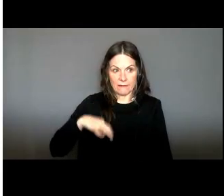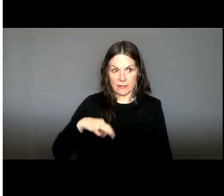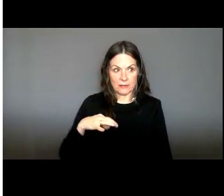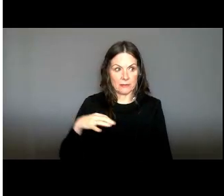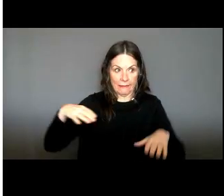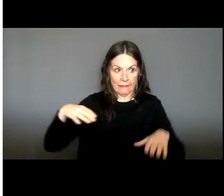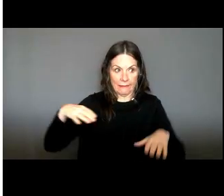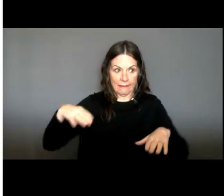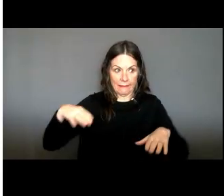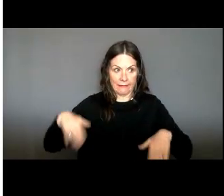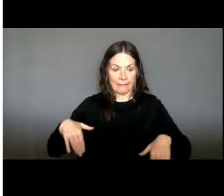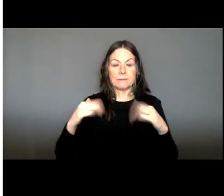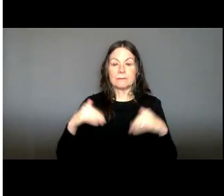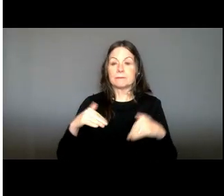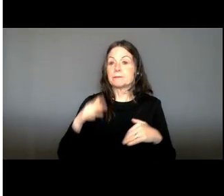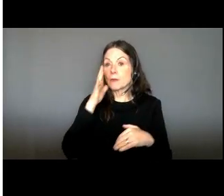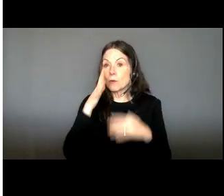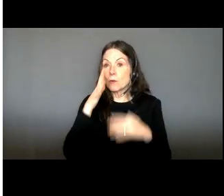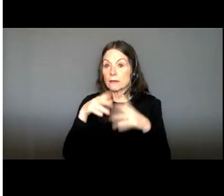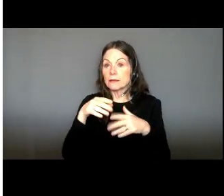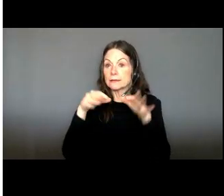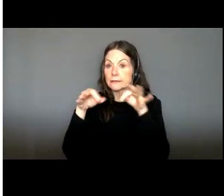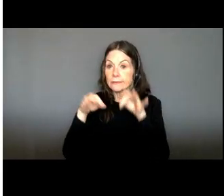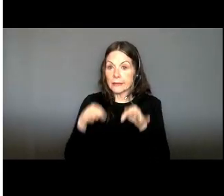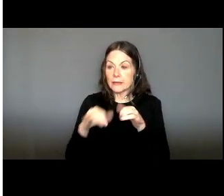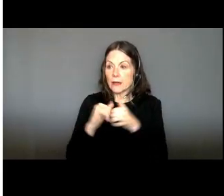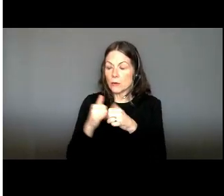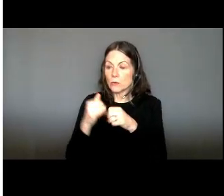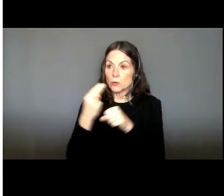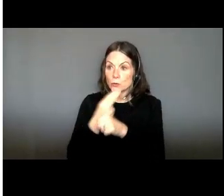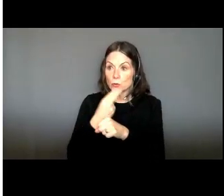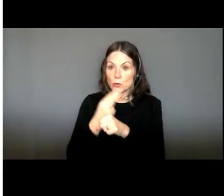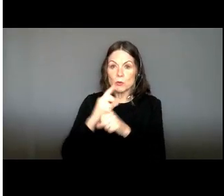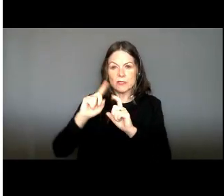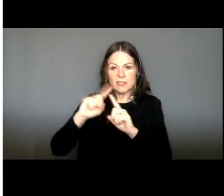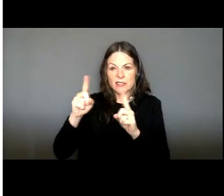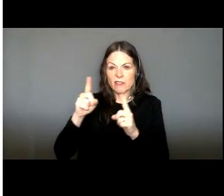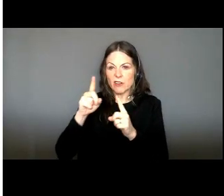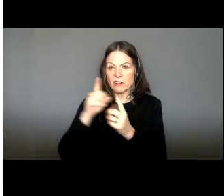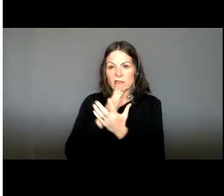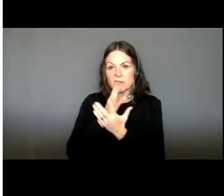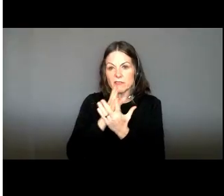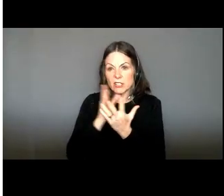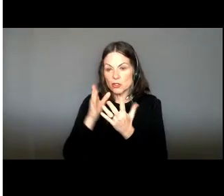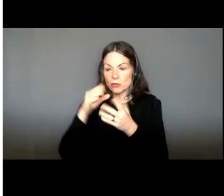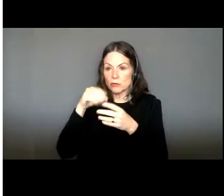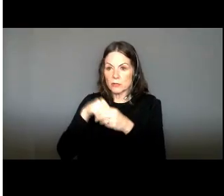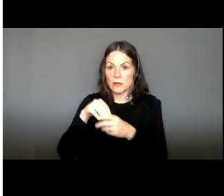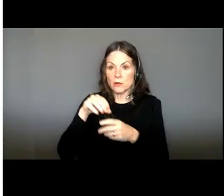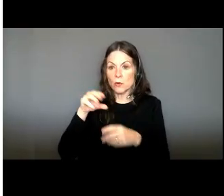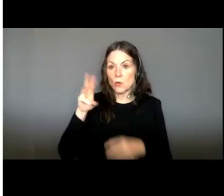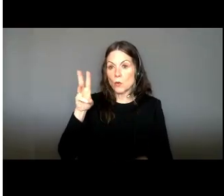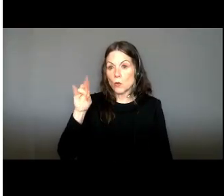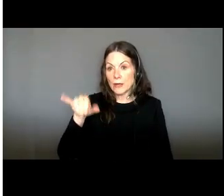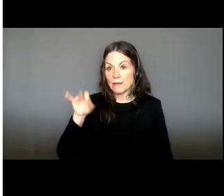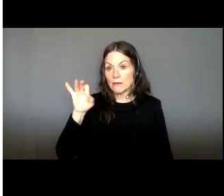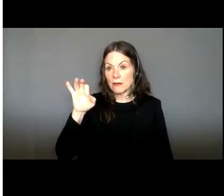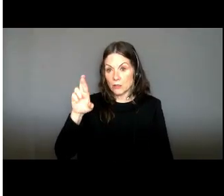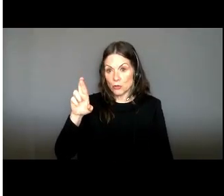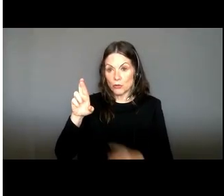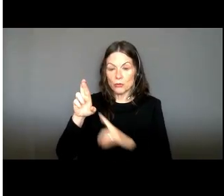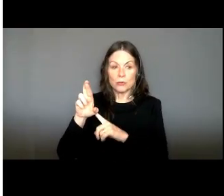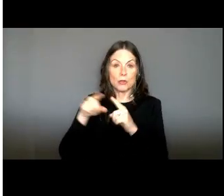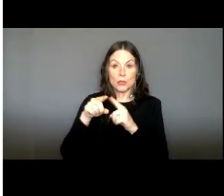I will provide a walkthrough on how to use the various features of the Benefits Wayfinder, and you will have also the chance to